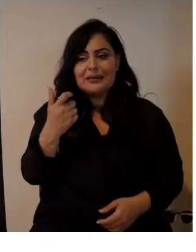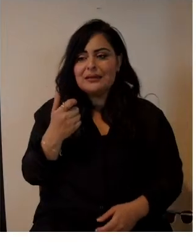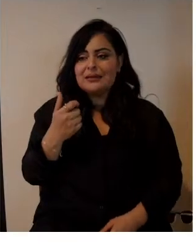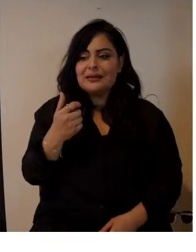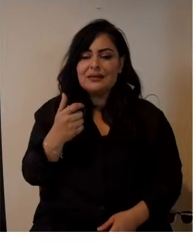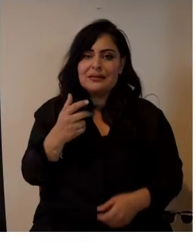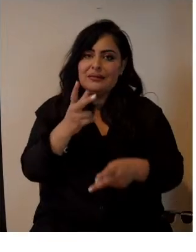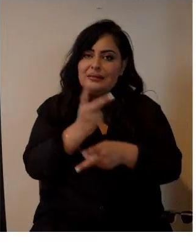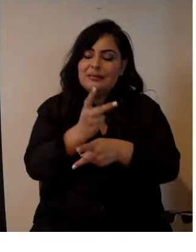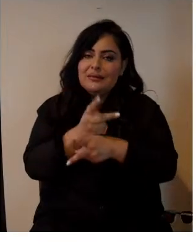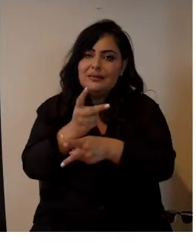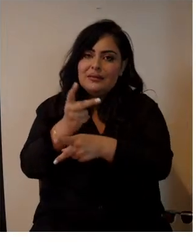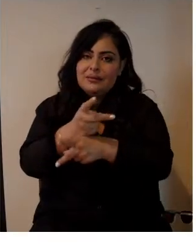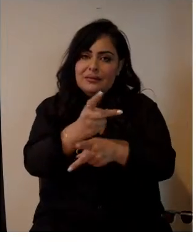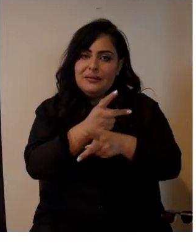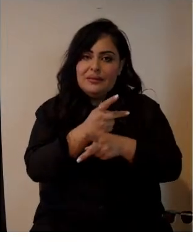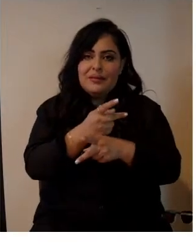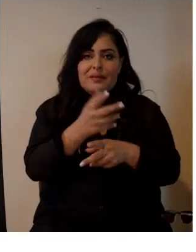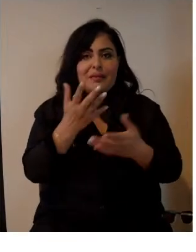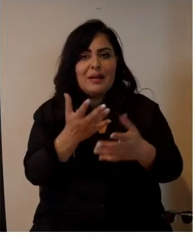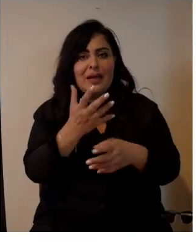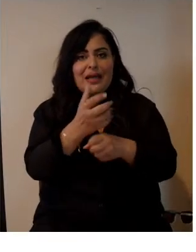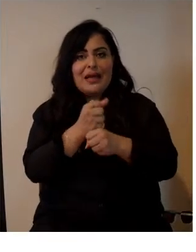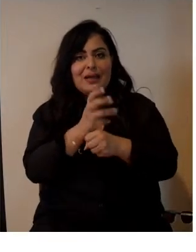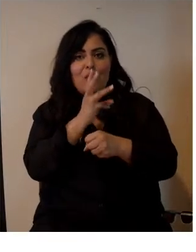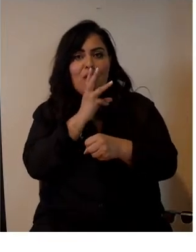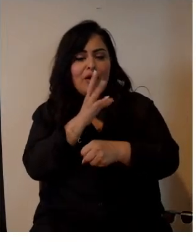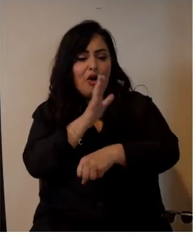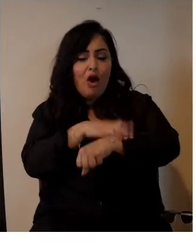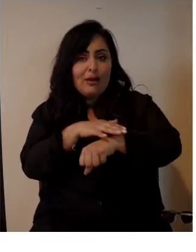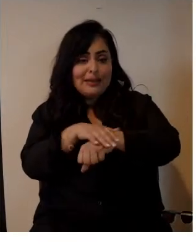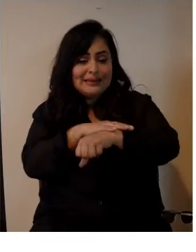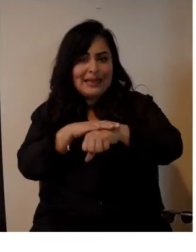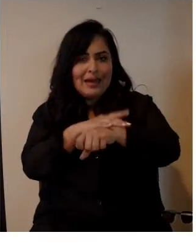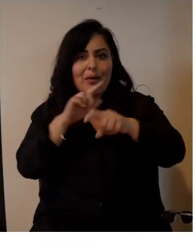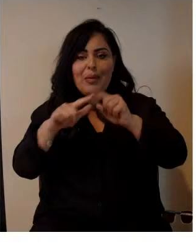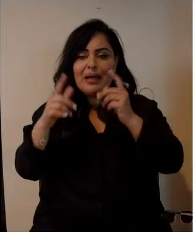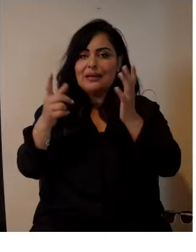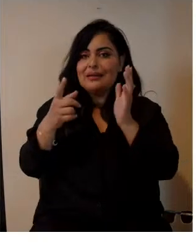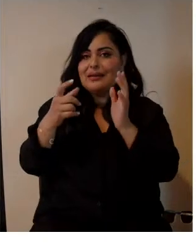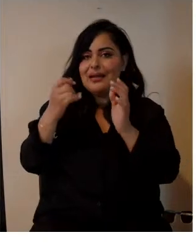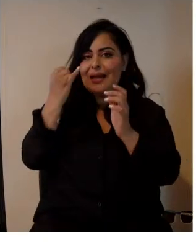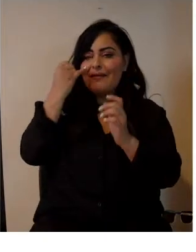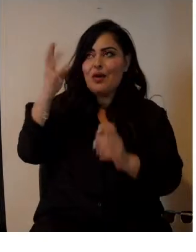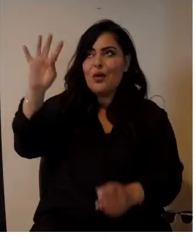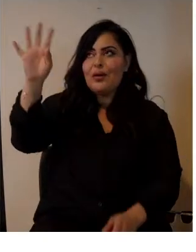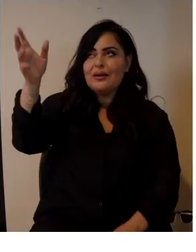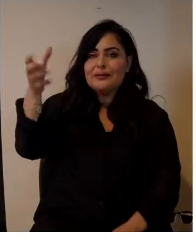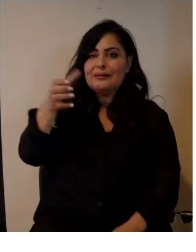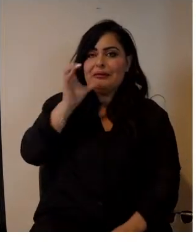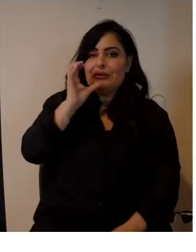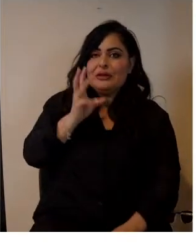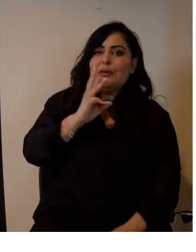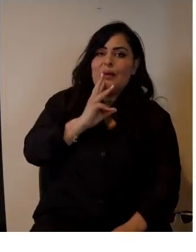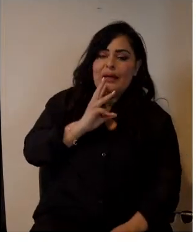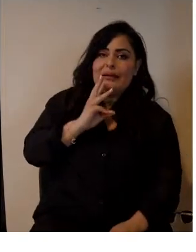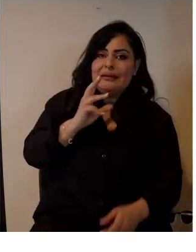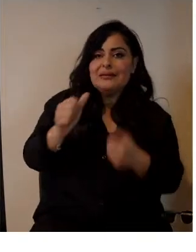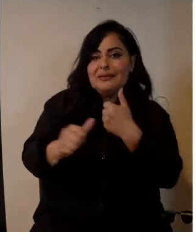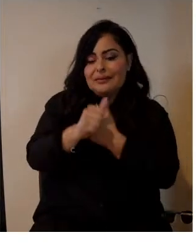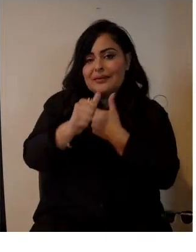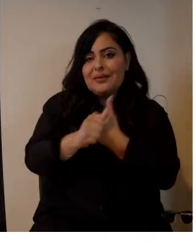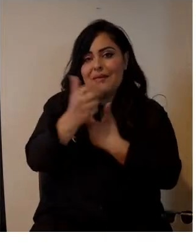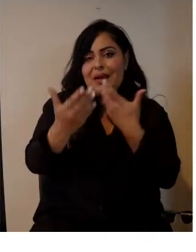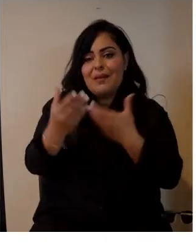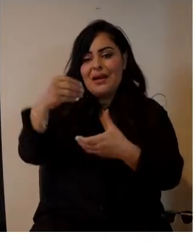of caution. Getting water on your skin is not a problem. It's consuming it that we would be concerned about, the pathogens that may